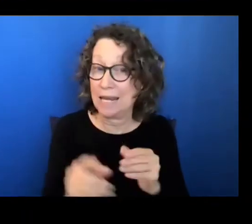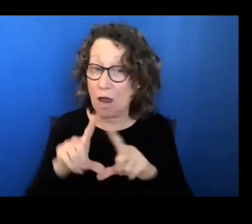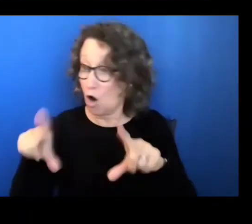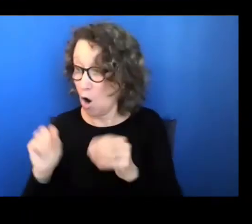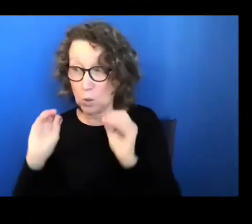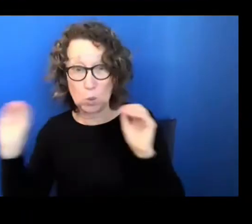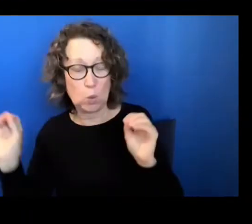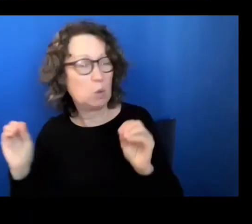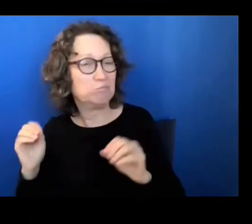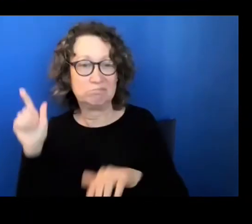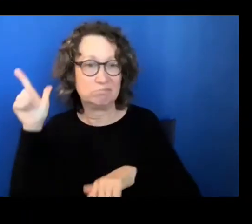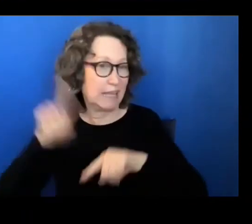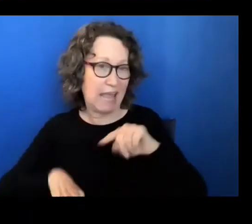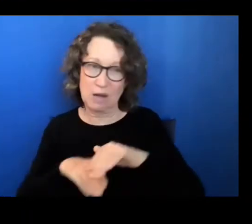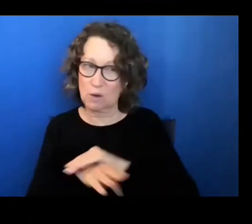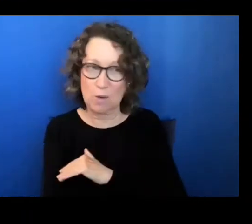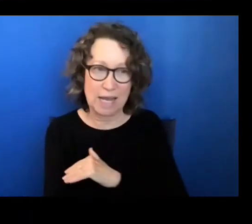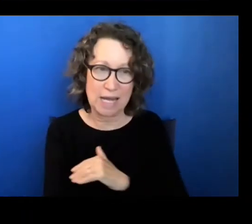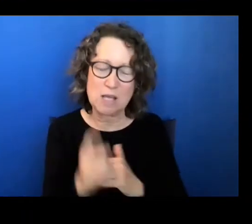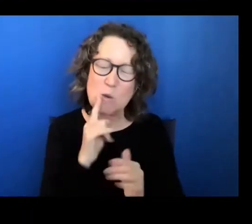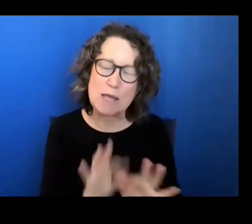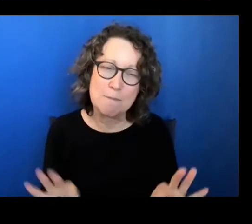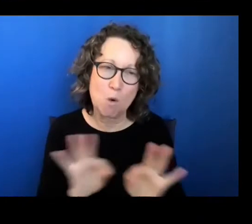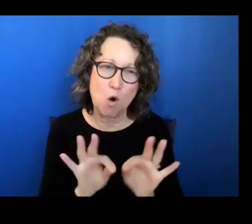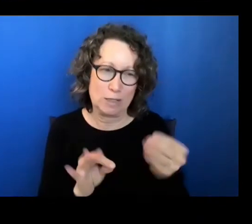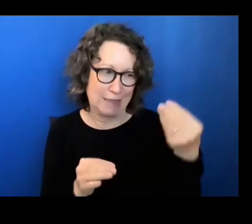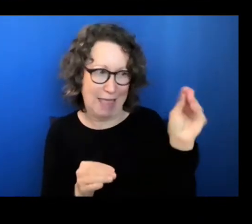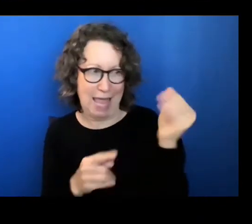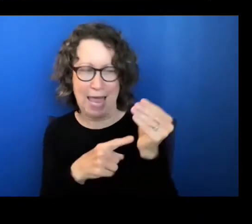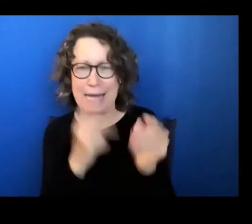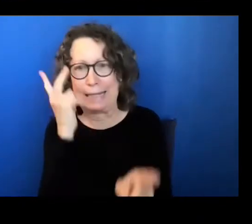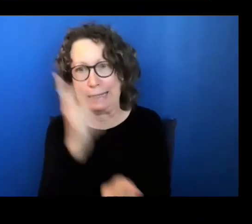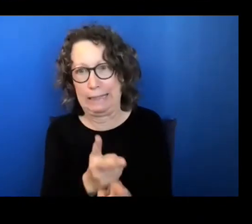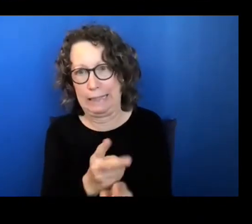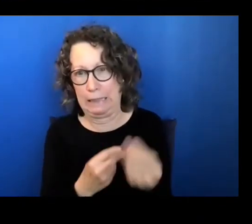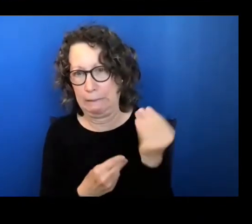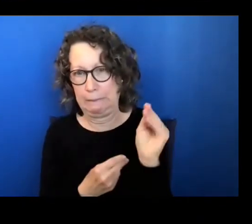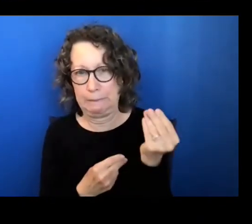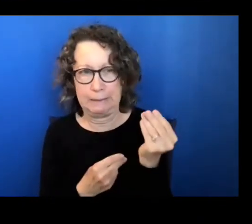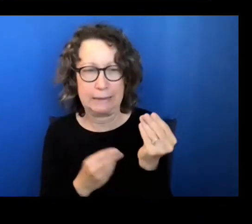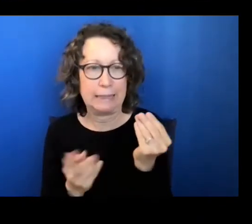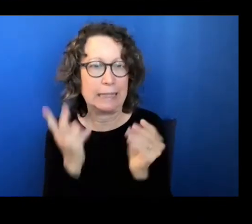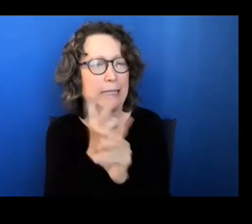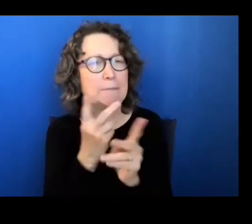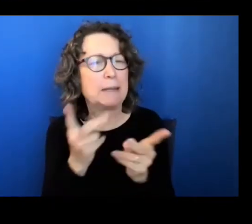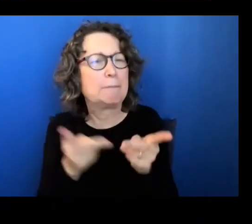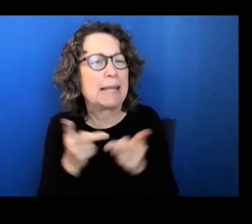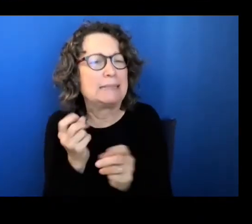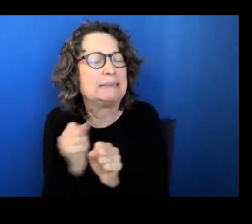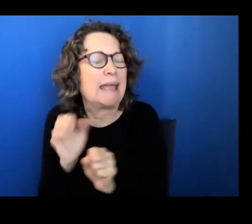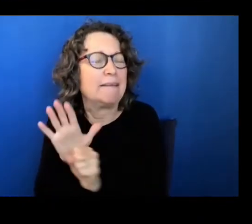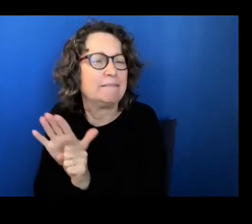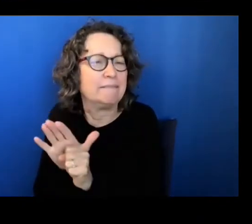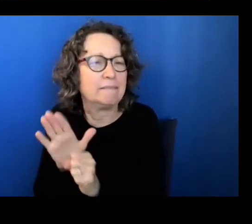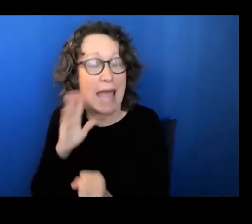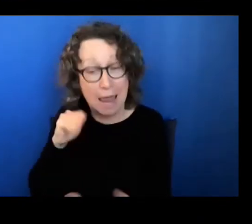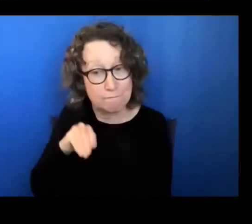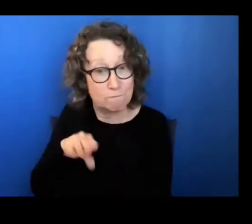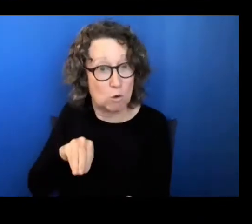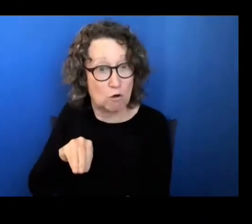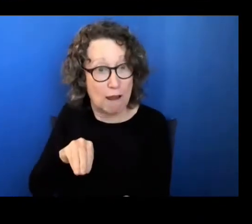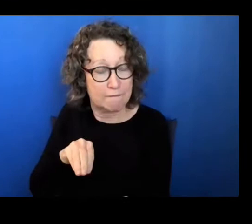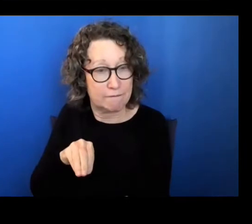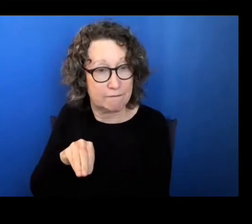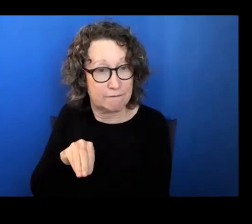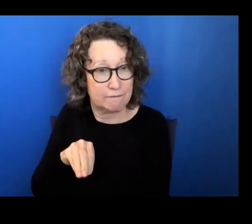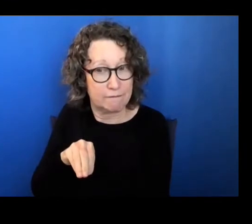it's critical that you hang on to that vaccination card, keep it in a safe place, and take a photo of it and keep it